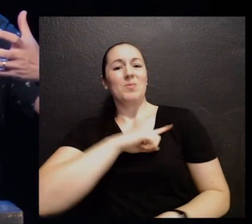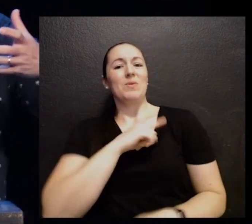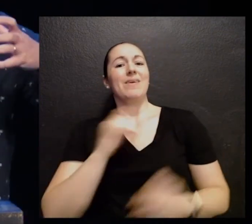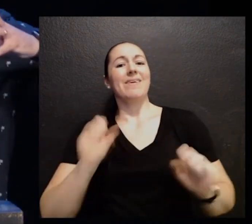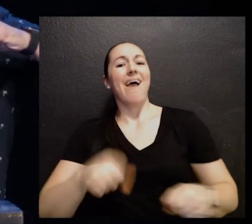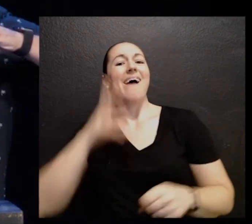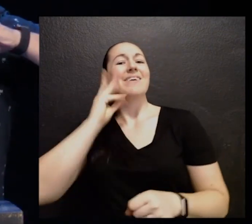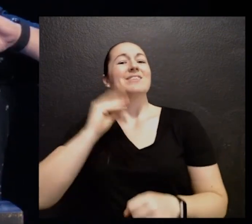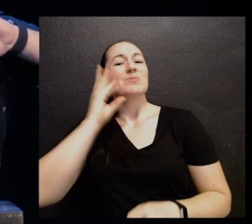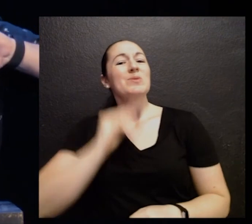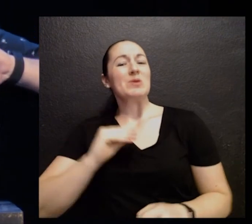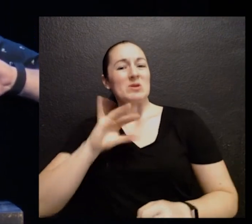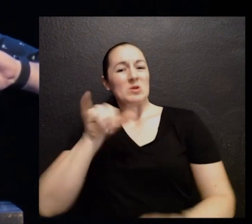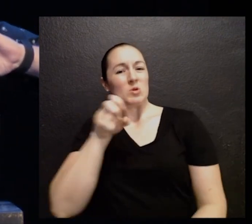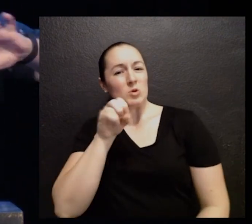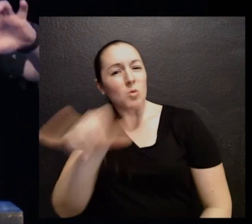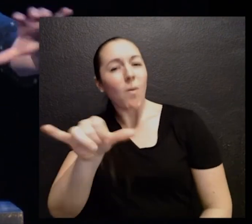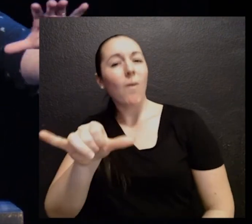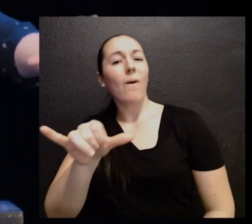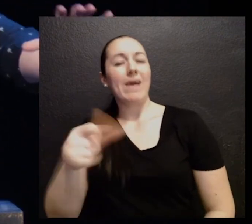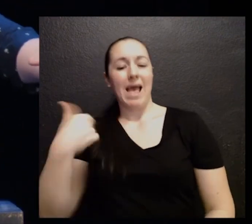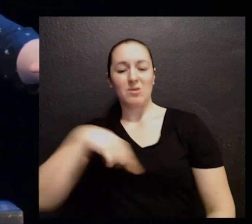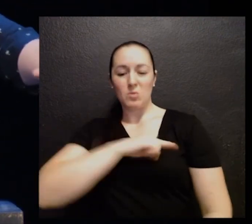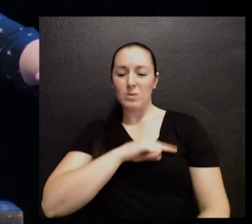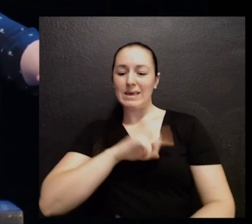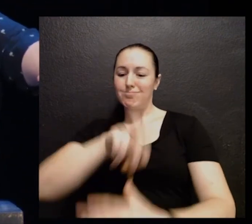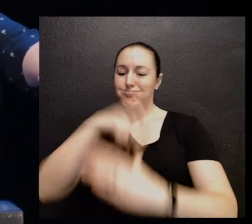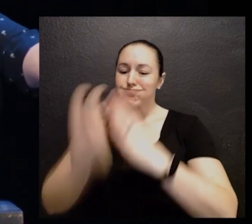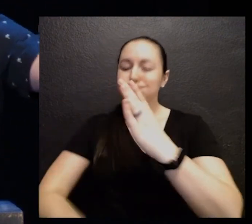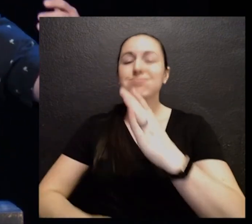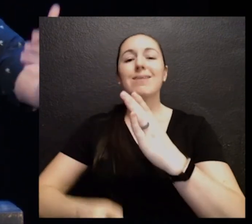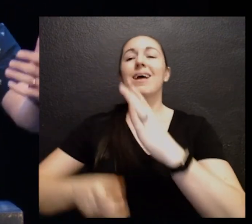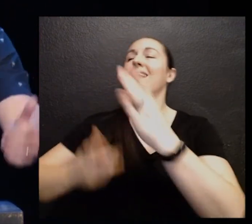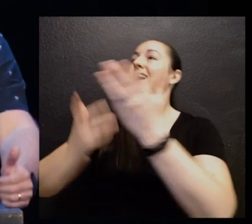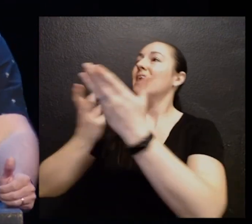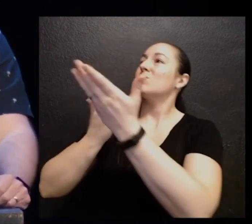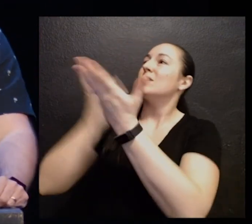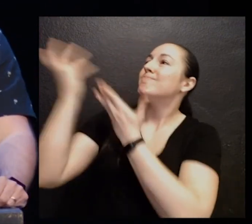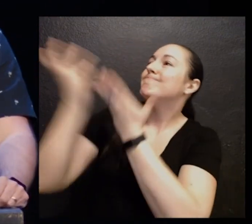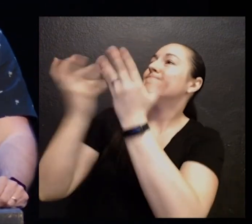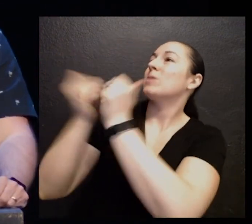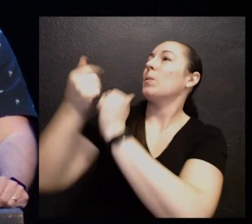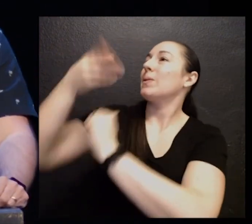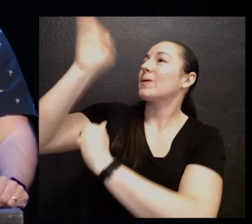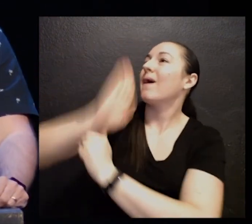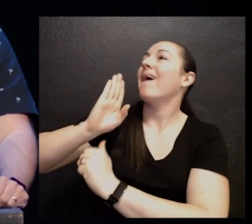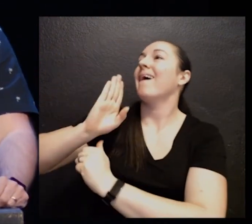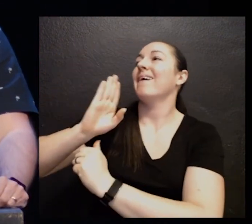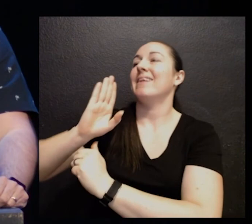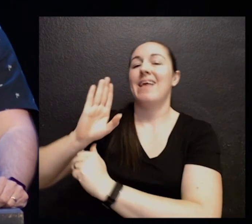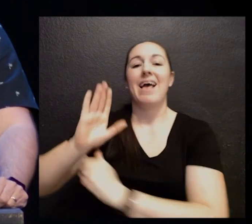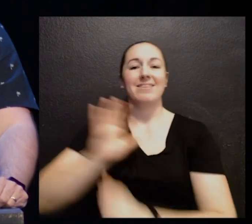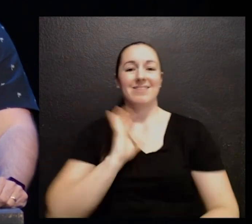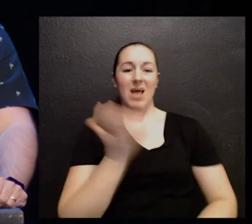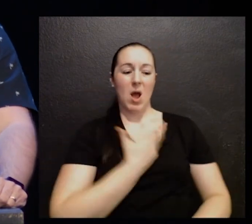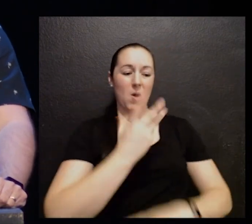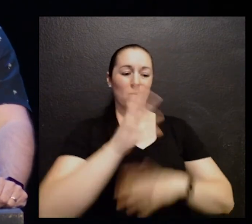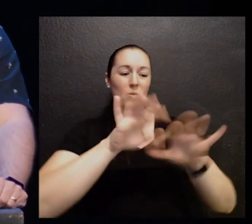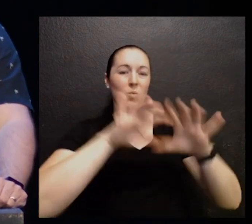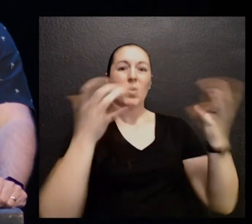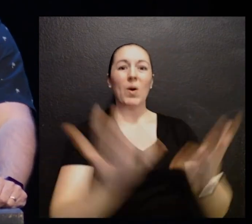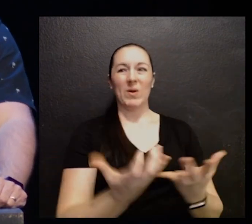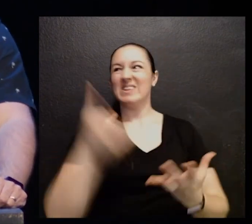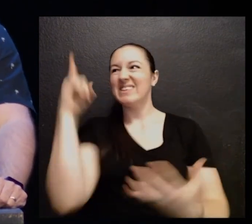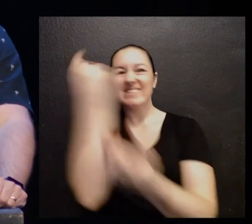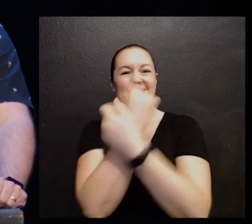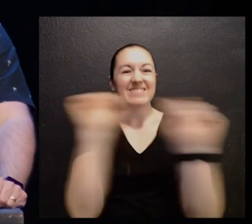purpose as we actively participate with God as he redeems this world to himself. God loves